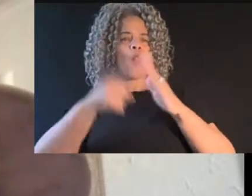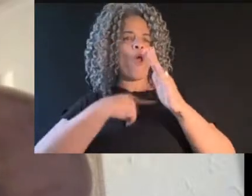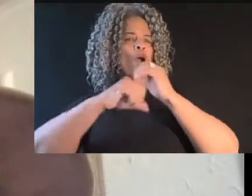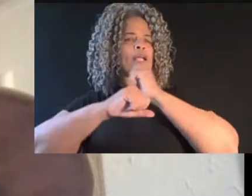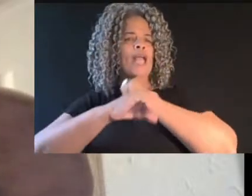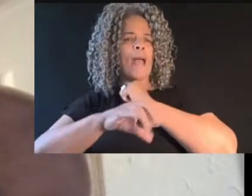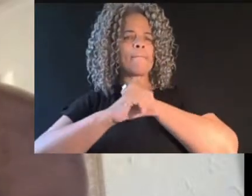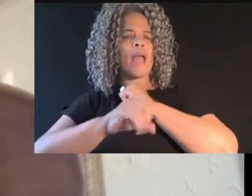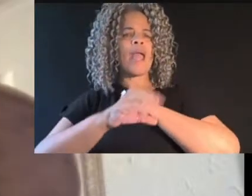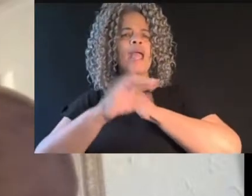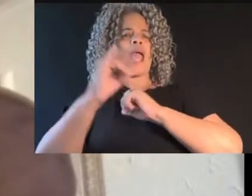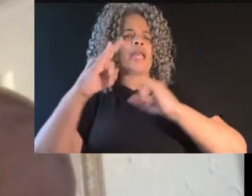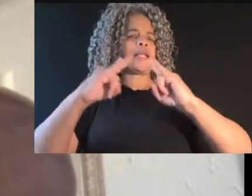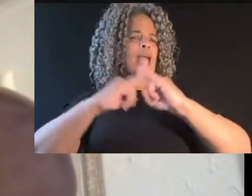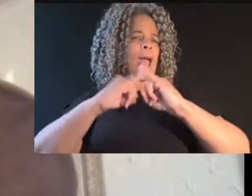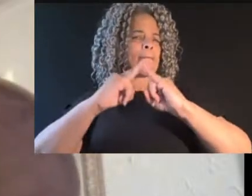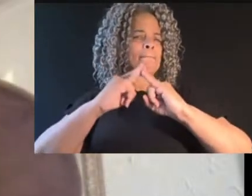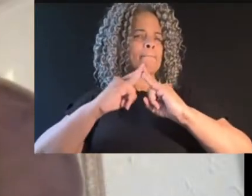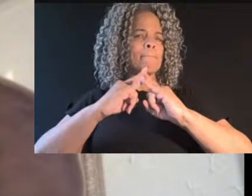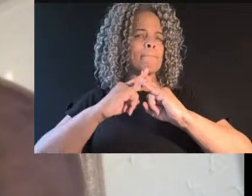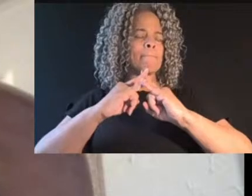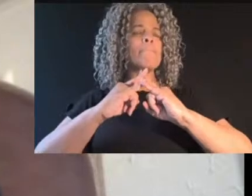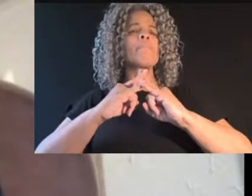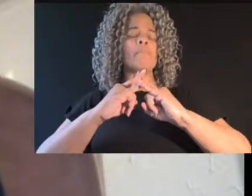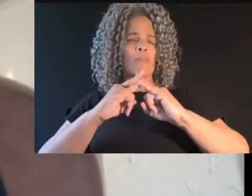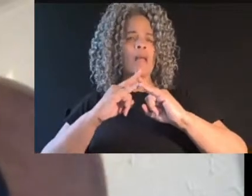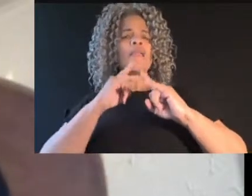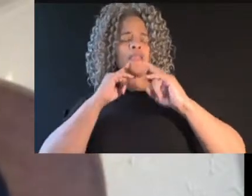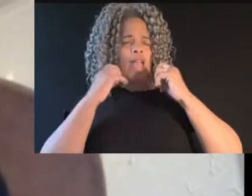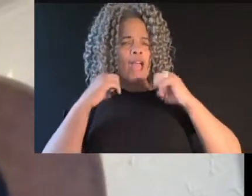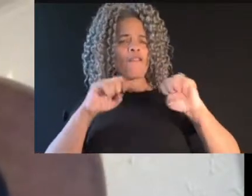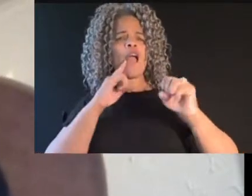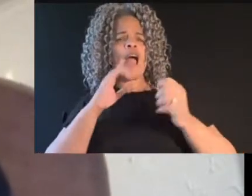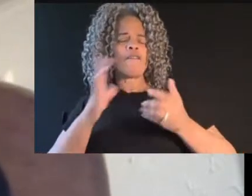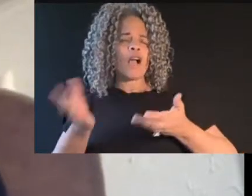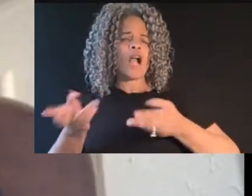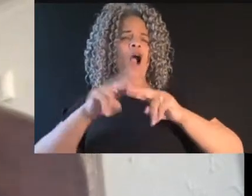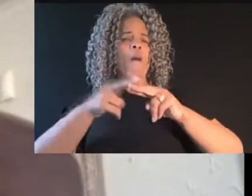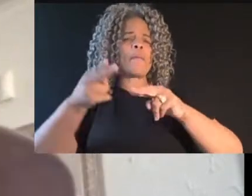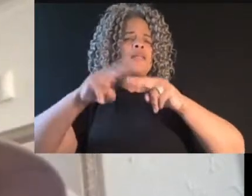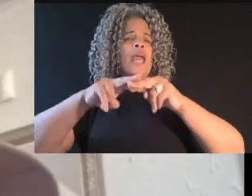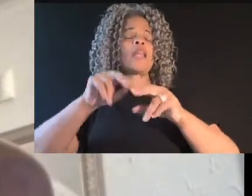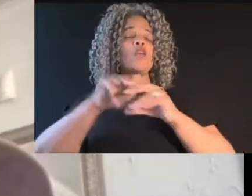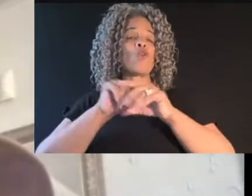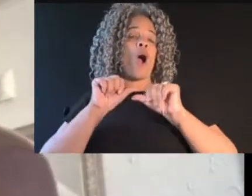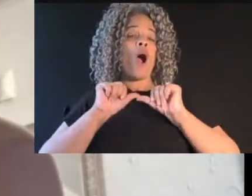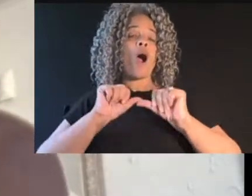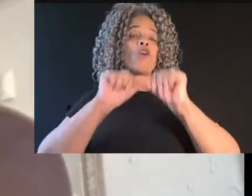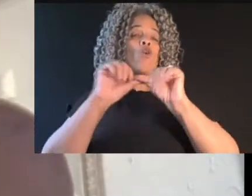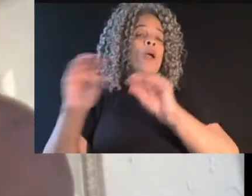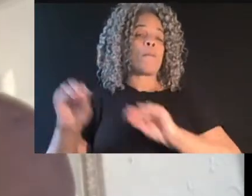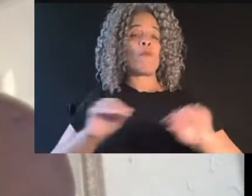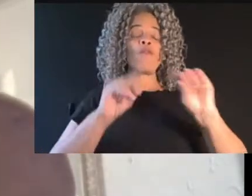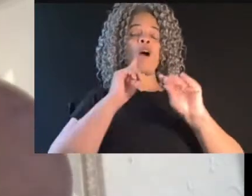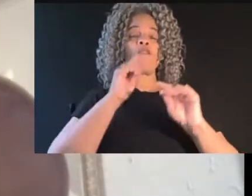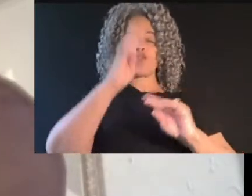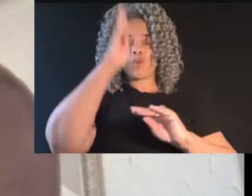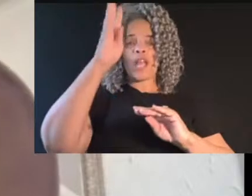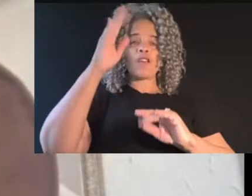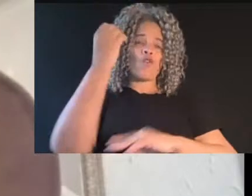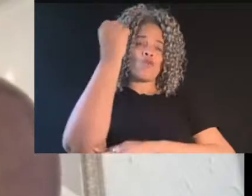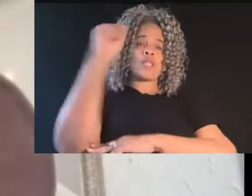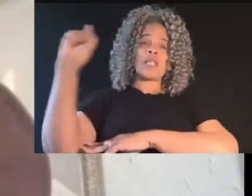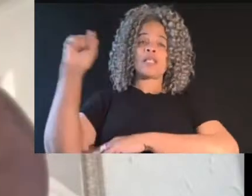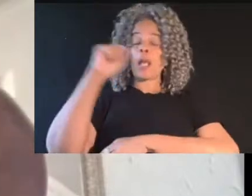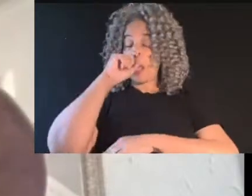and camps. These efforts have culminated into an ongoing movement of creative resistance and